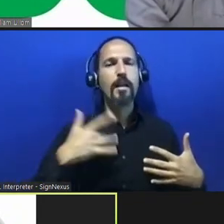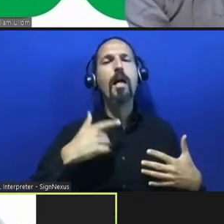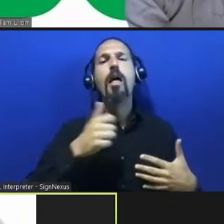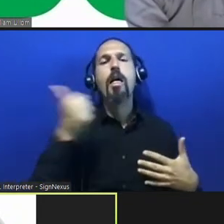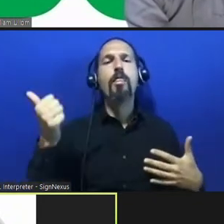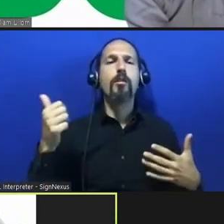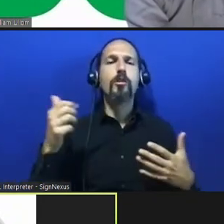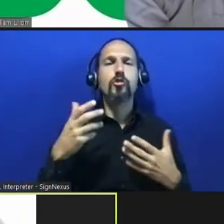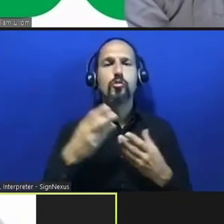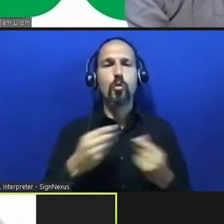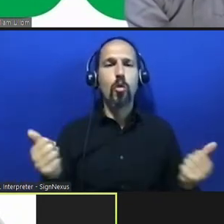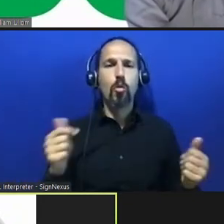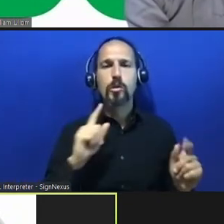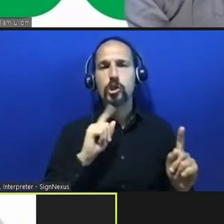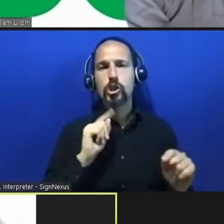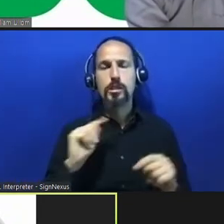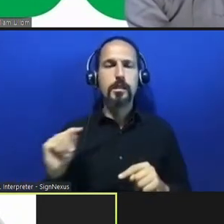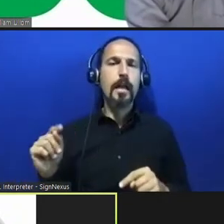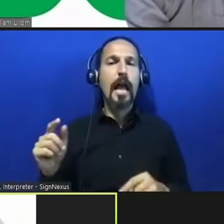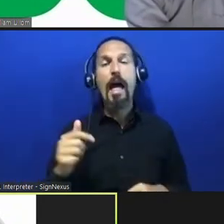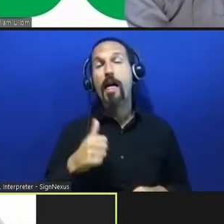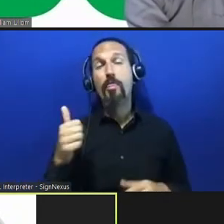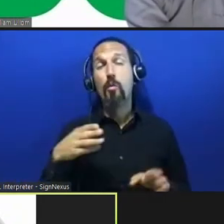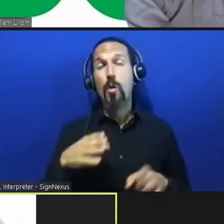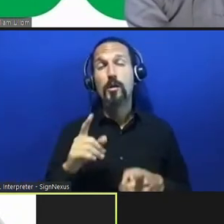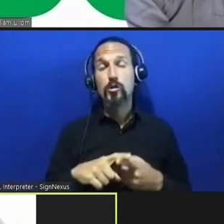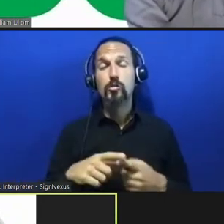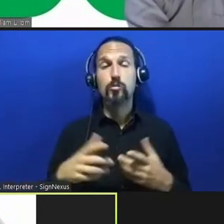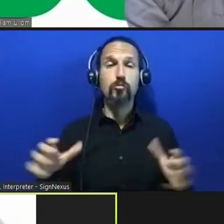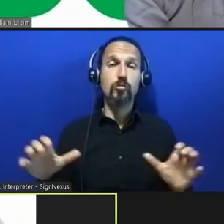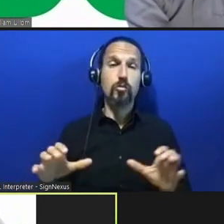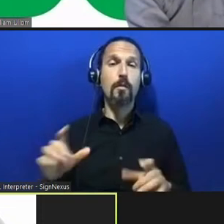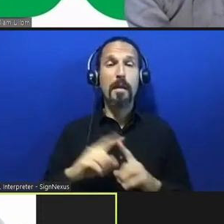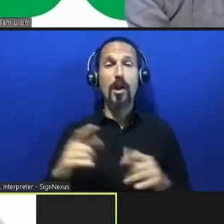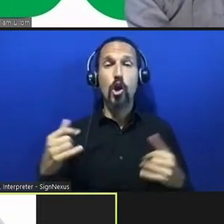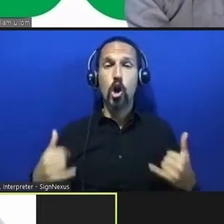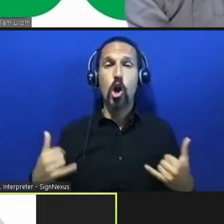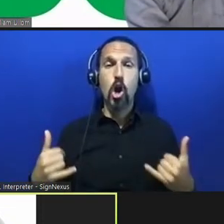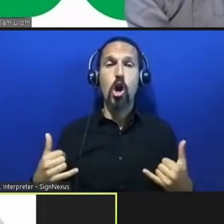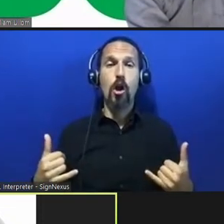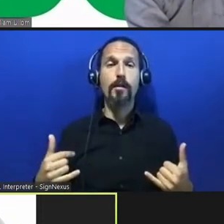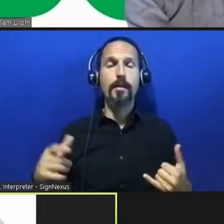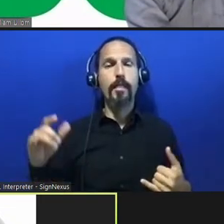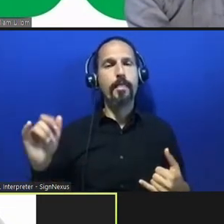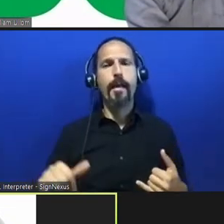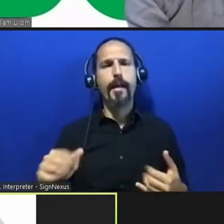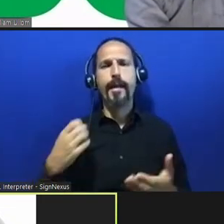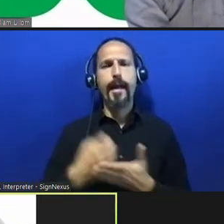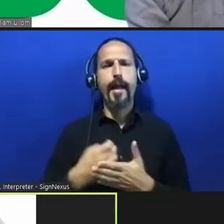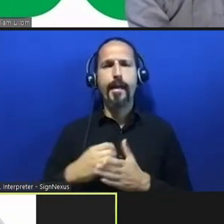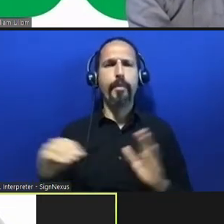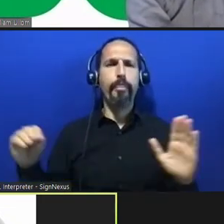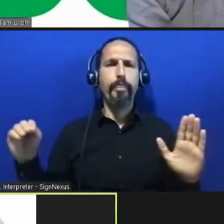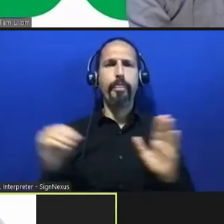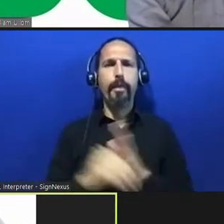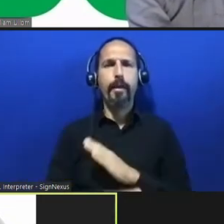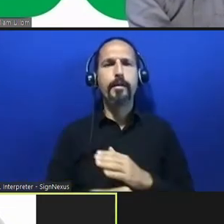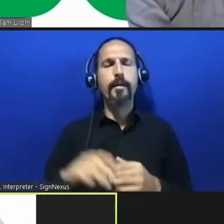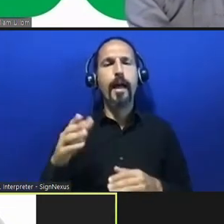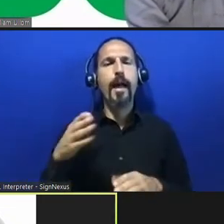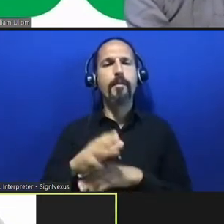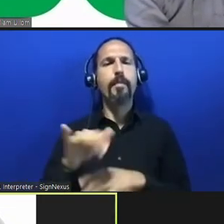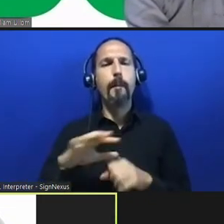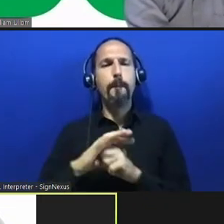Solutions um other ways to go about it but currently we're in the in the recession um coming out of a